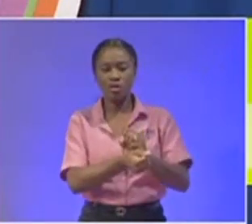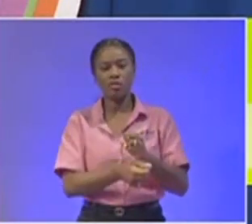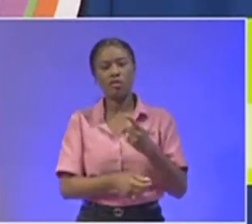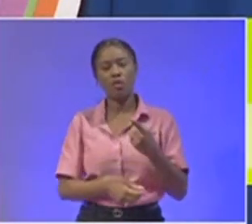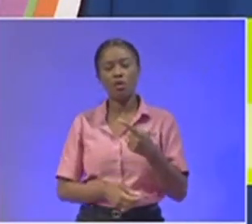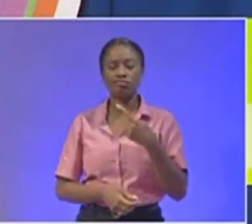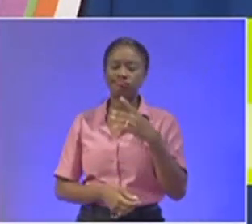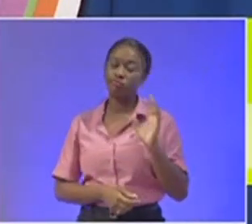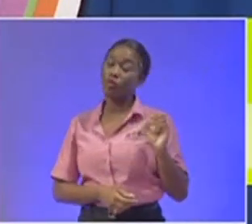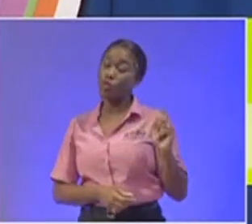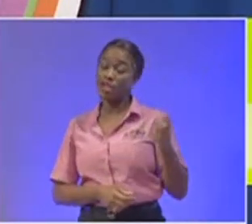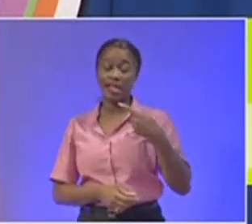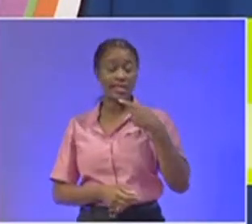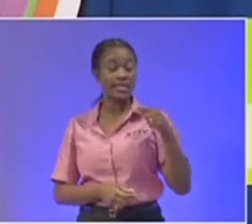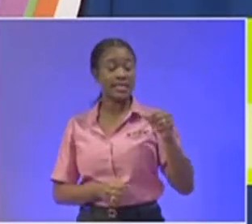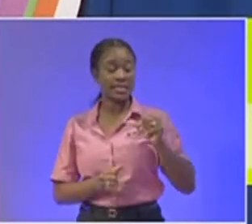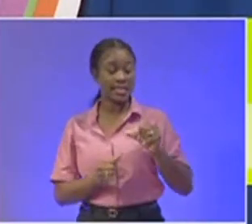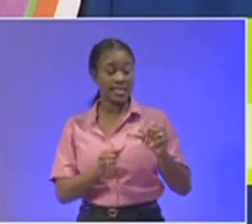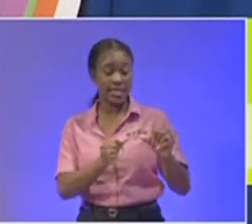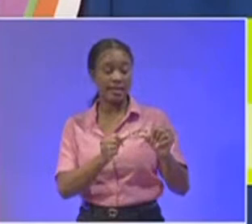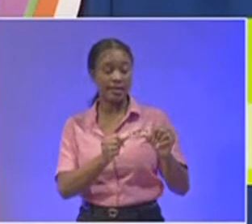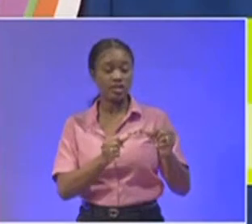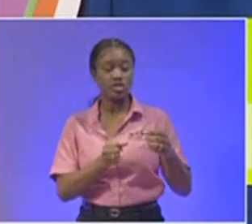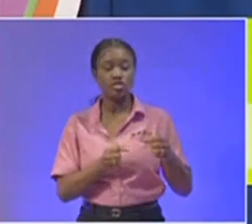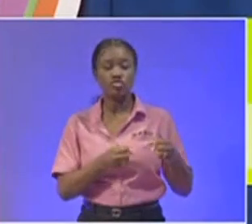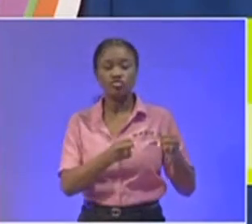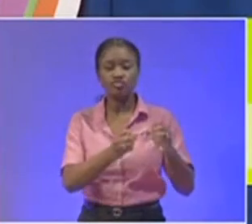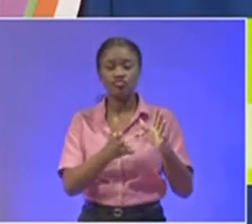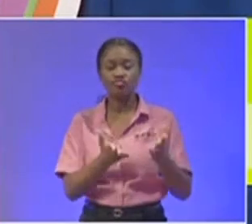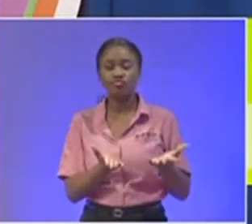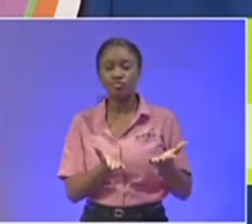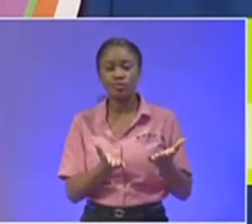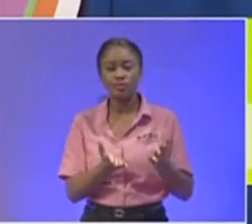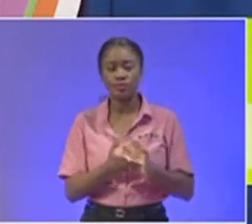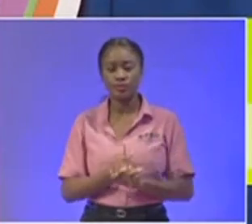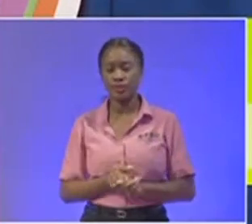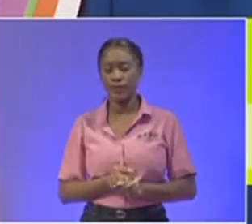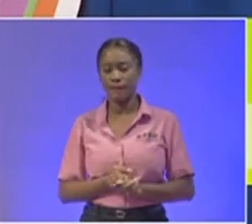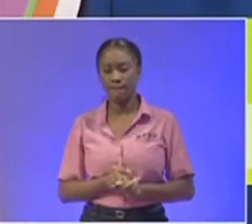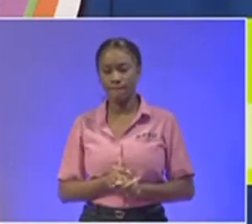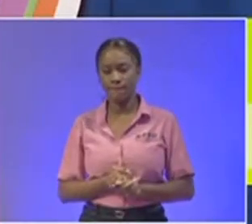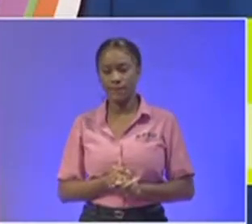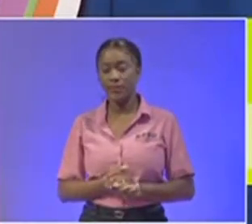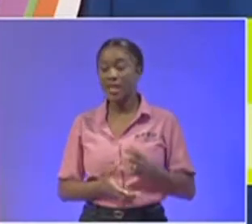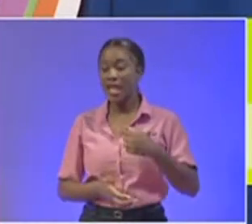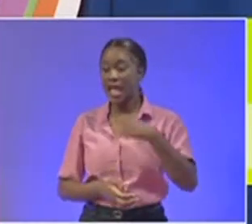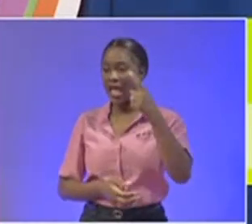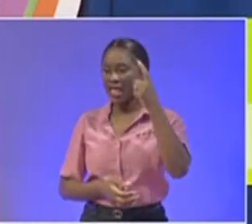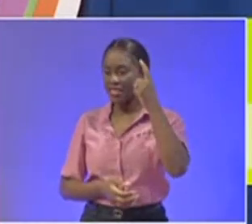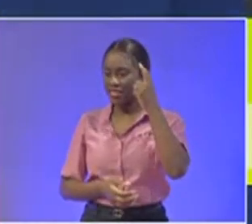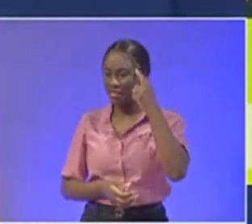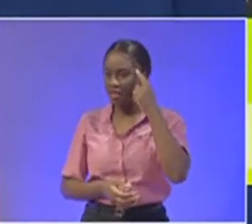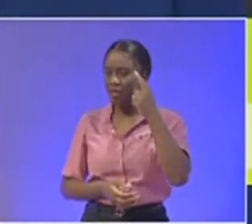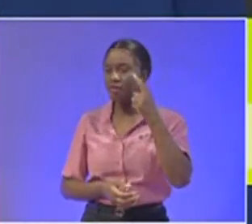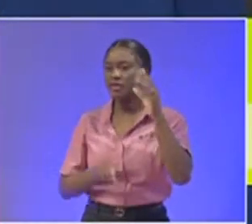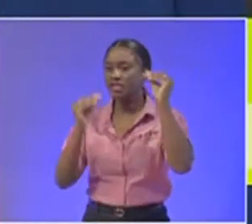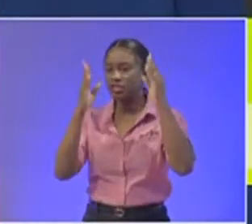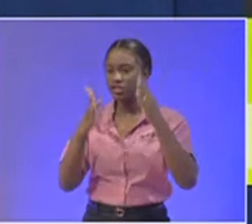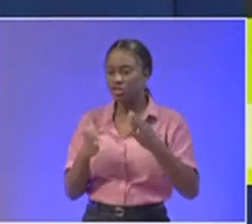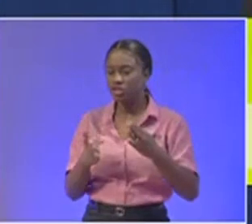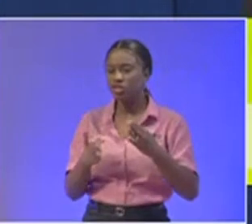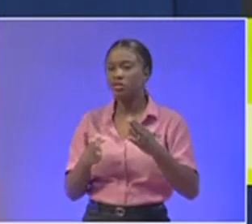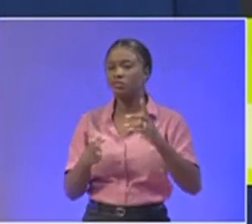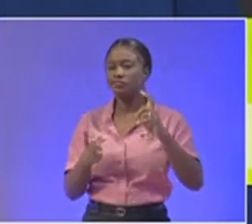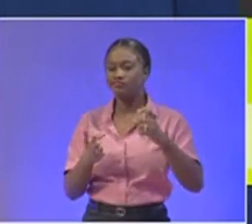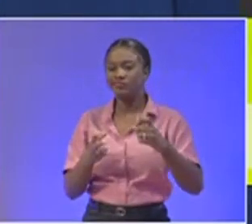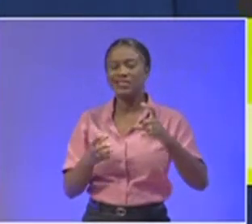to do it so, or using that pretty document that you would have spoken of. I think it's also knowing that much of the